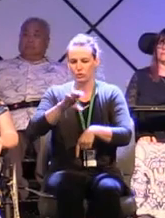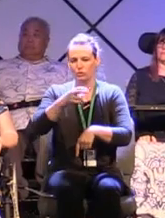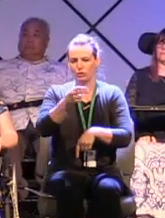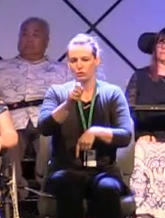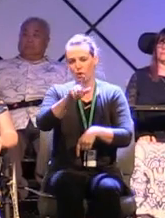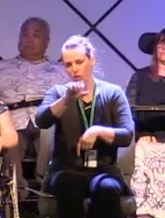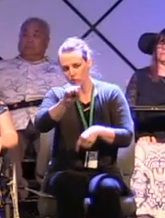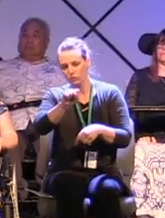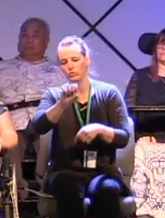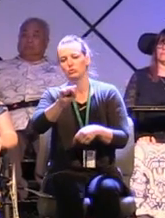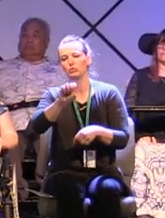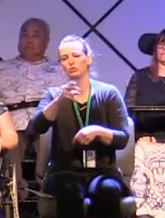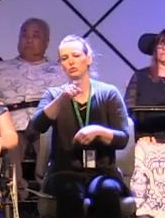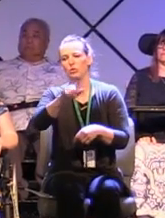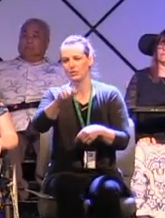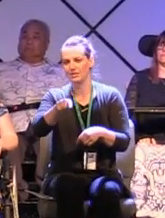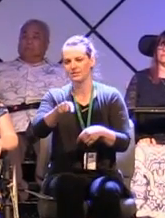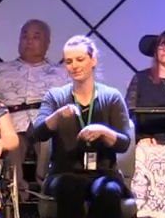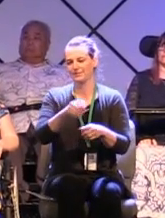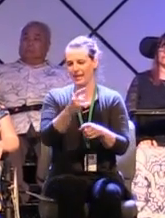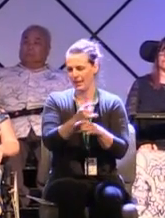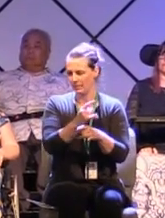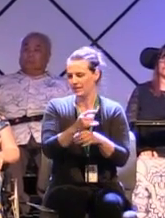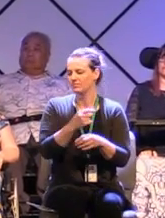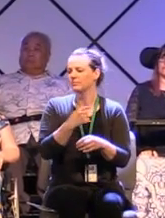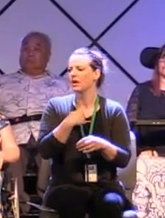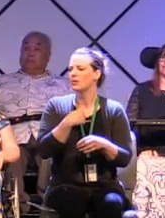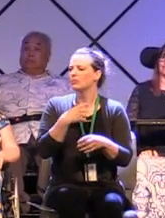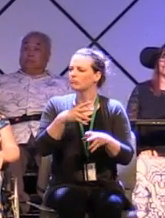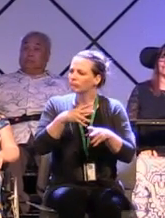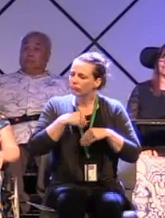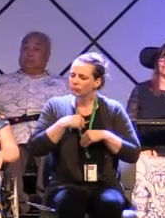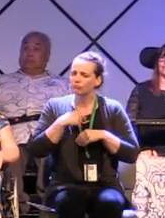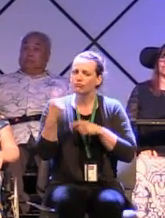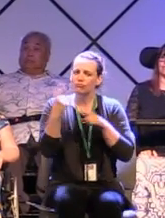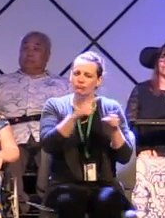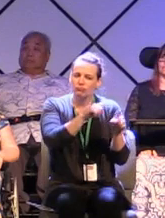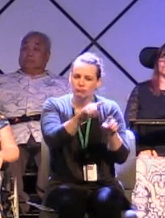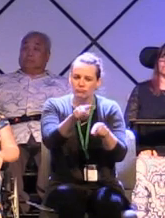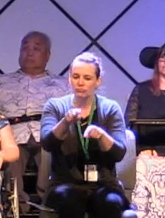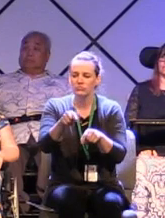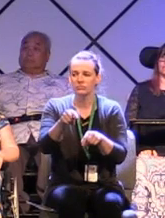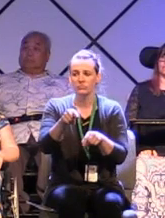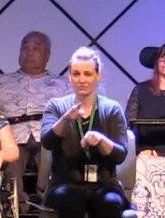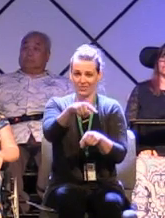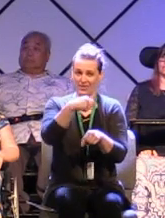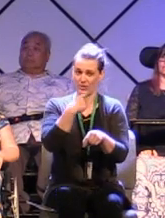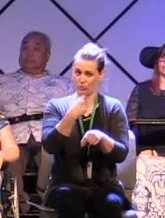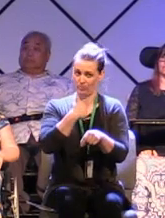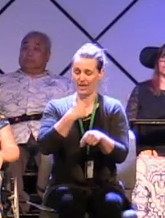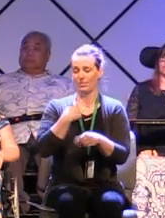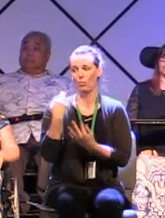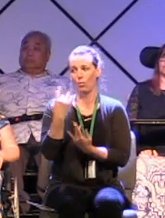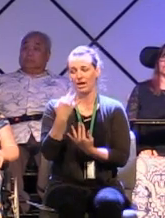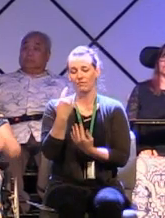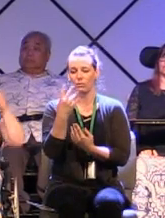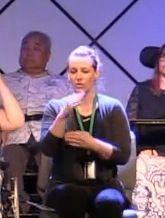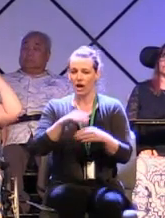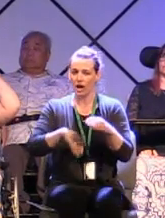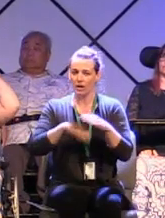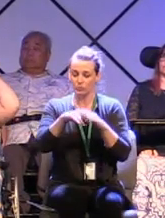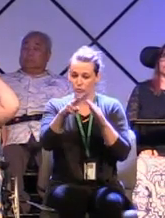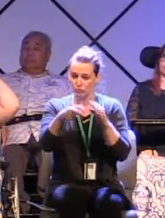campus and interviewed with the lovely Kim and was accepted, I was told to expect to be on a wait list for about